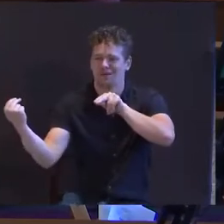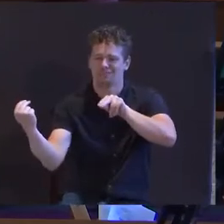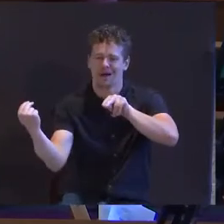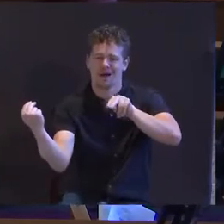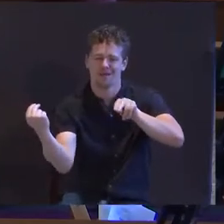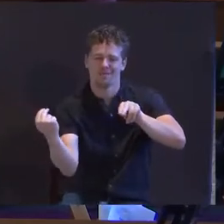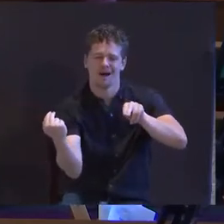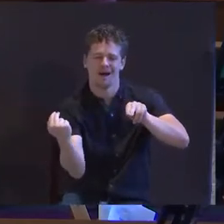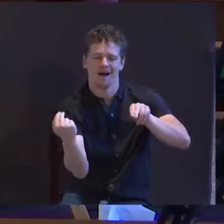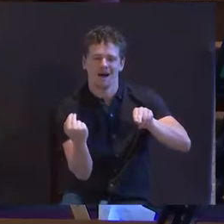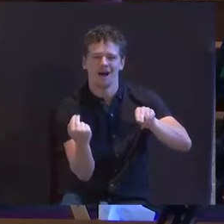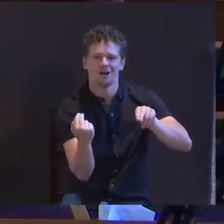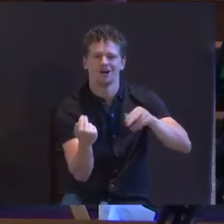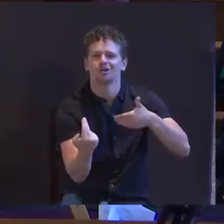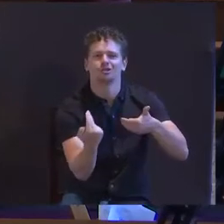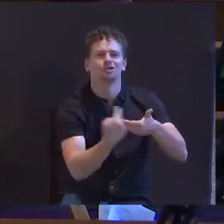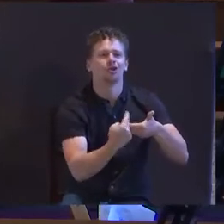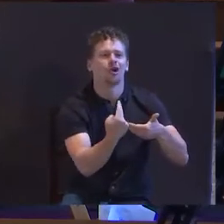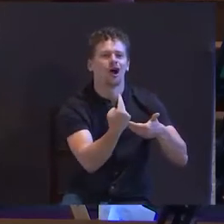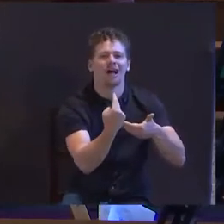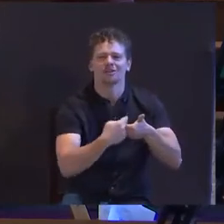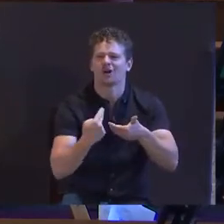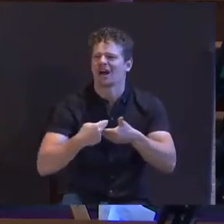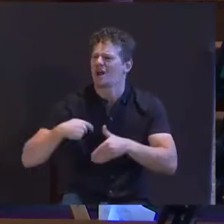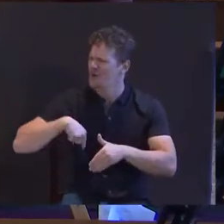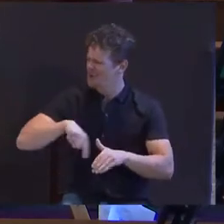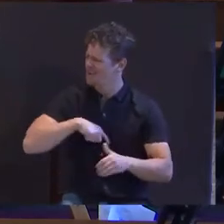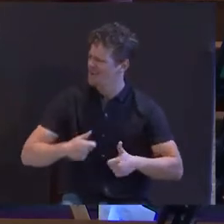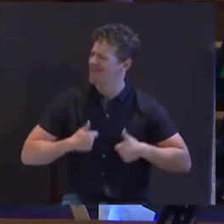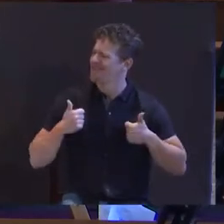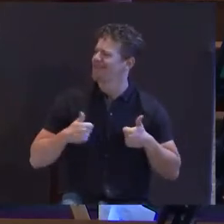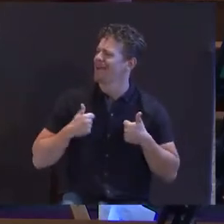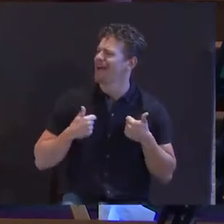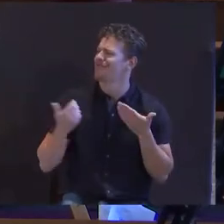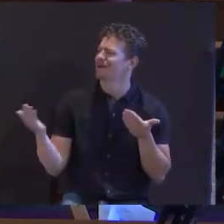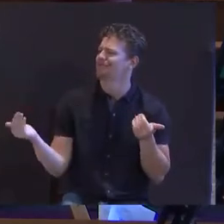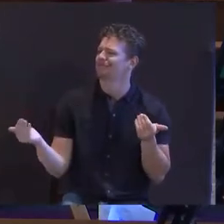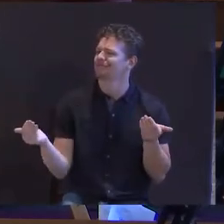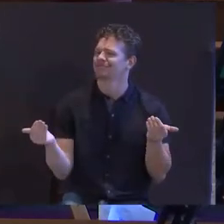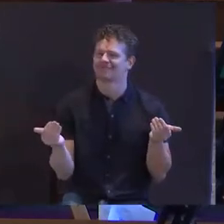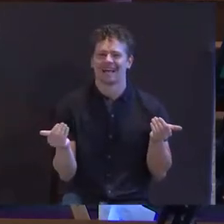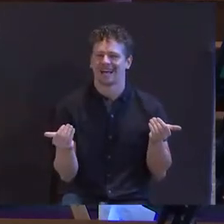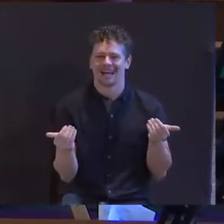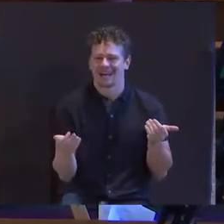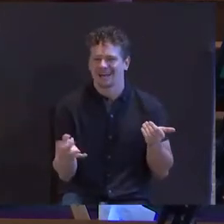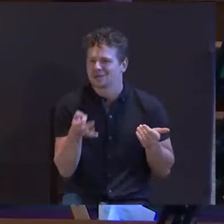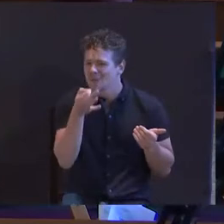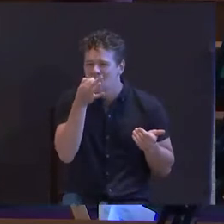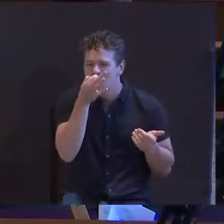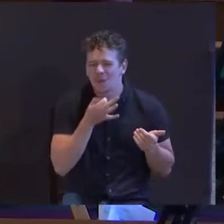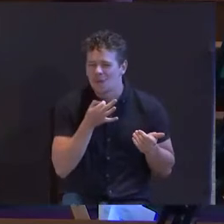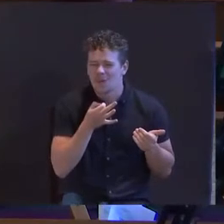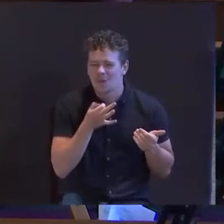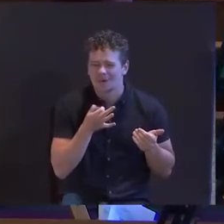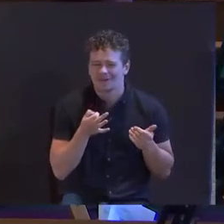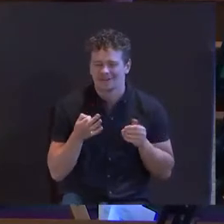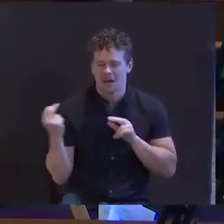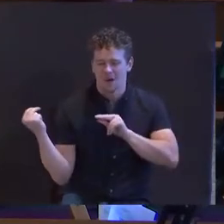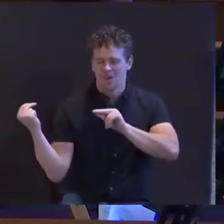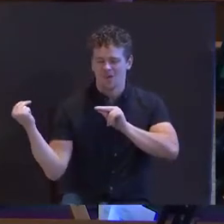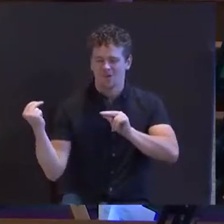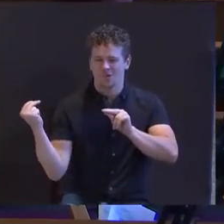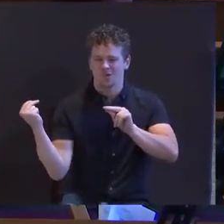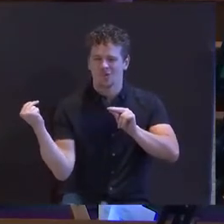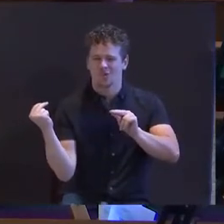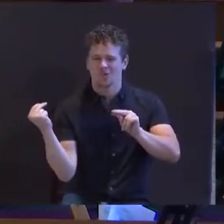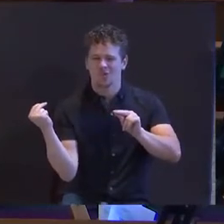and join the living, it's not so far from you. And it's getting nearer,